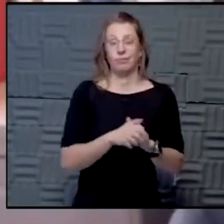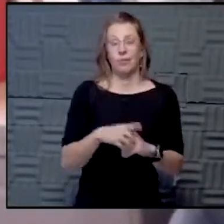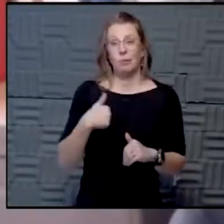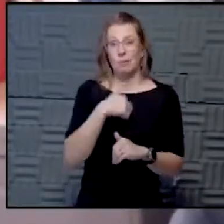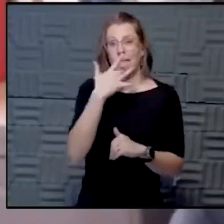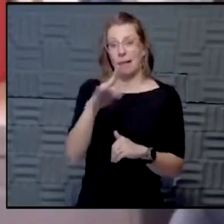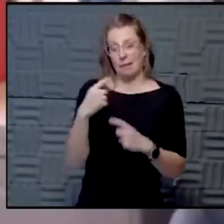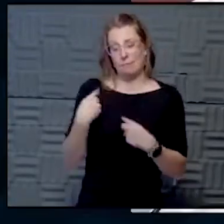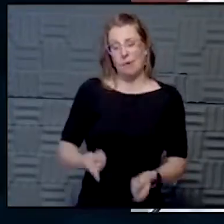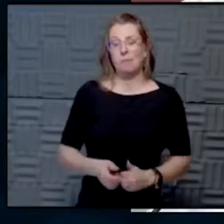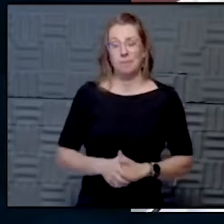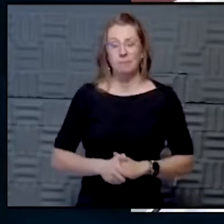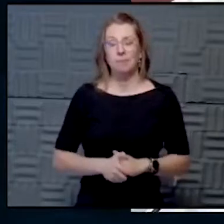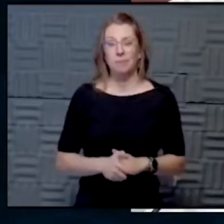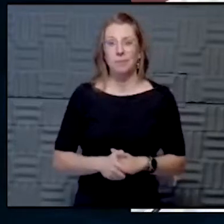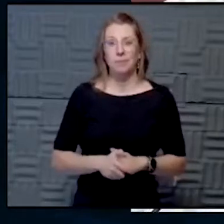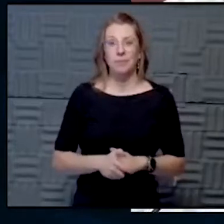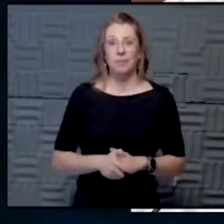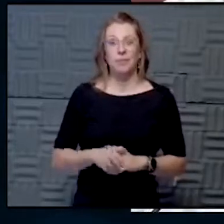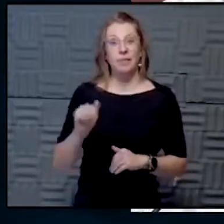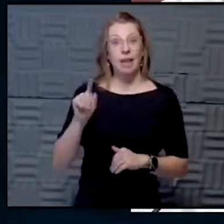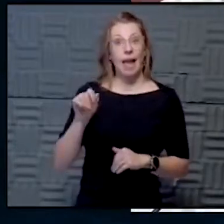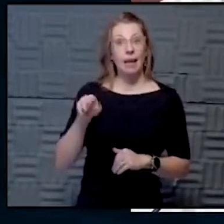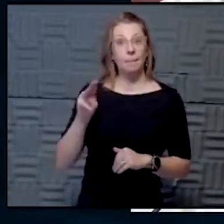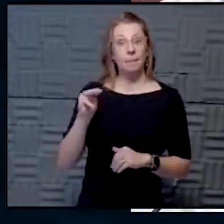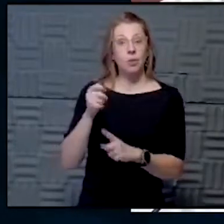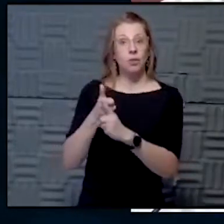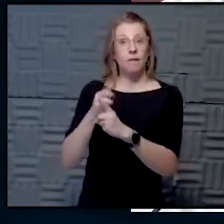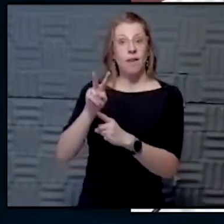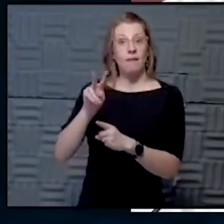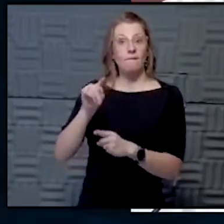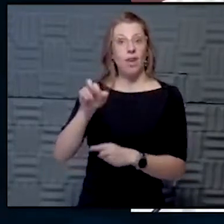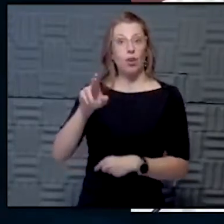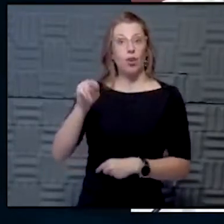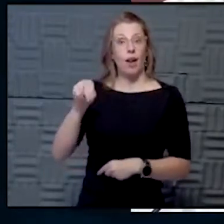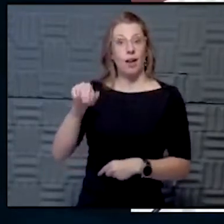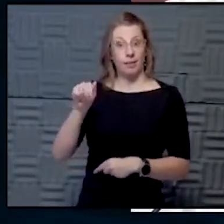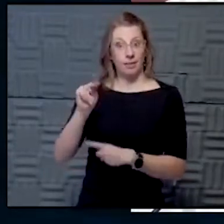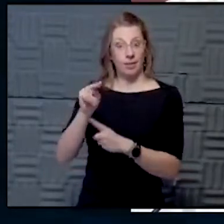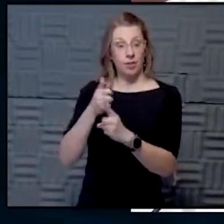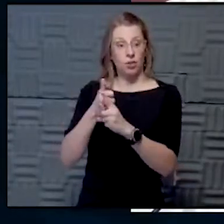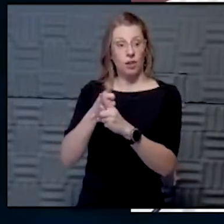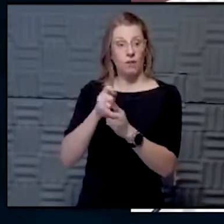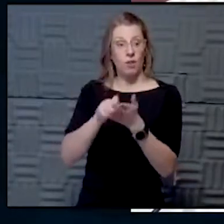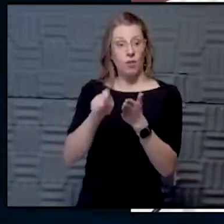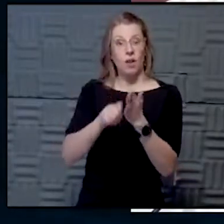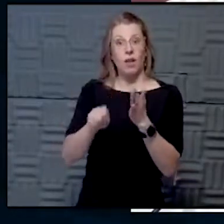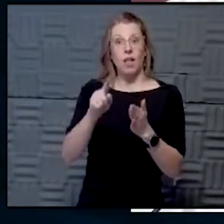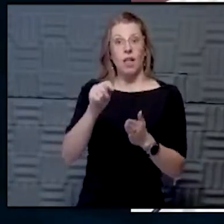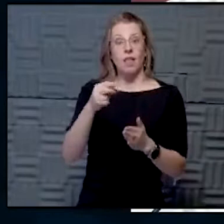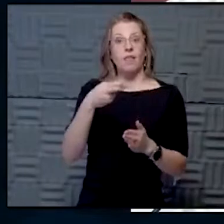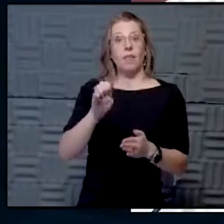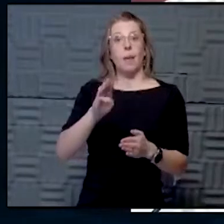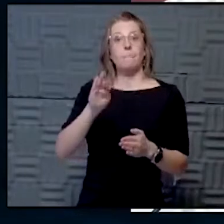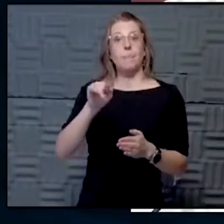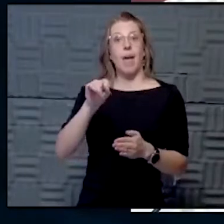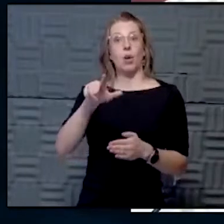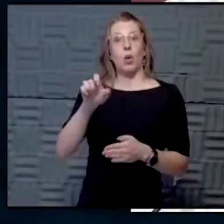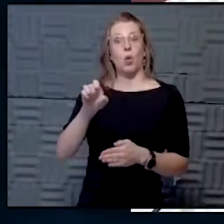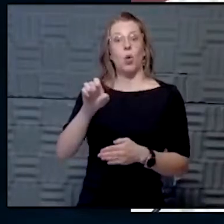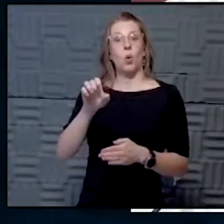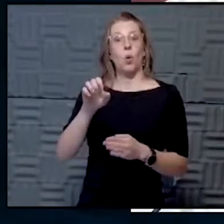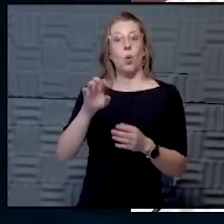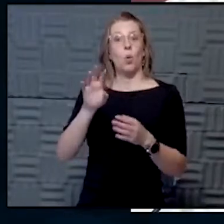far. Adam, you're a veteran, and you authored the Battle Within curriculum. You